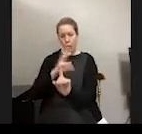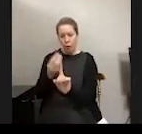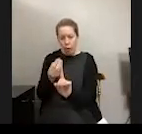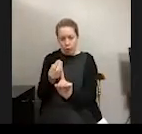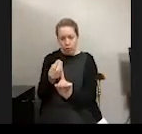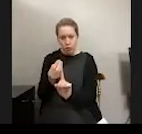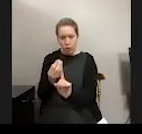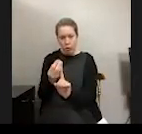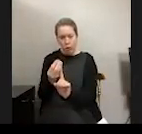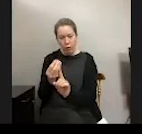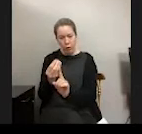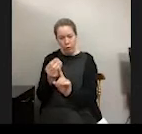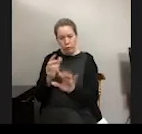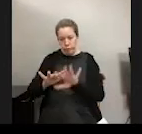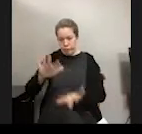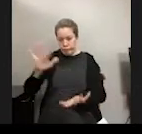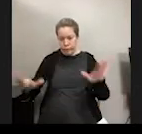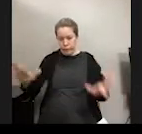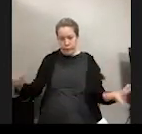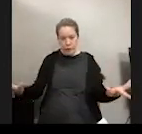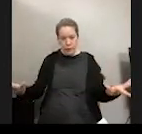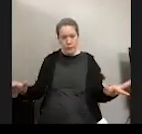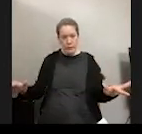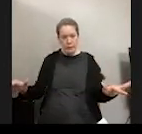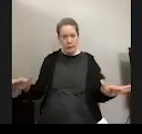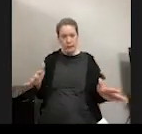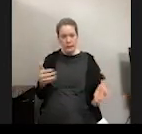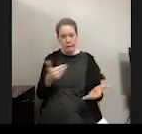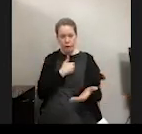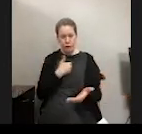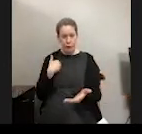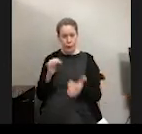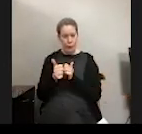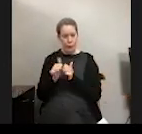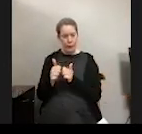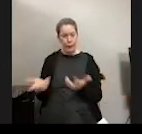diverse community groups and communities?